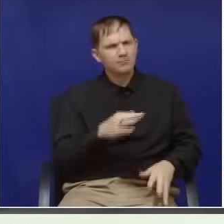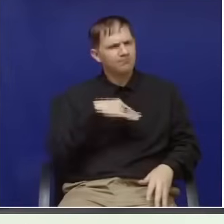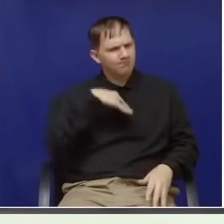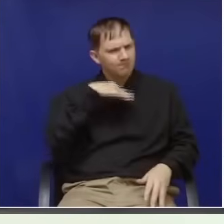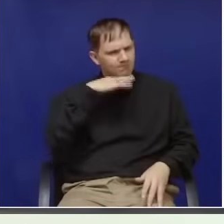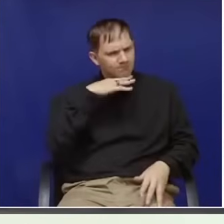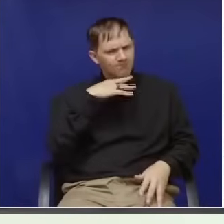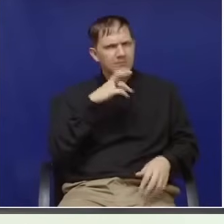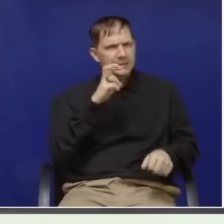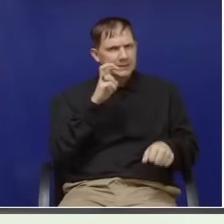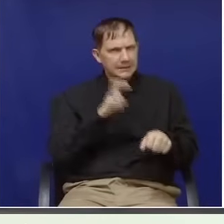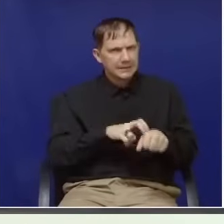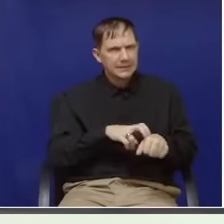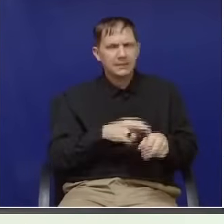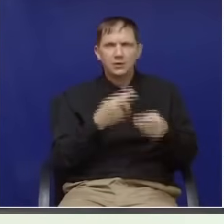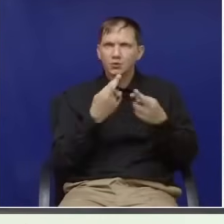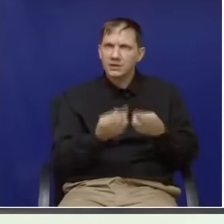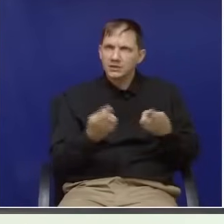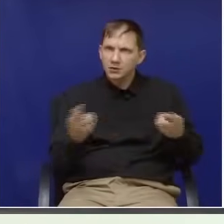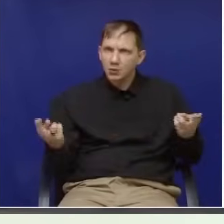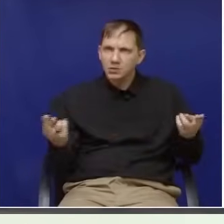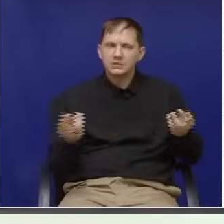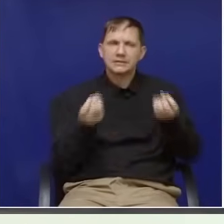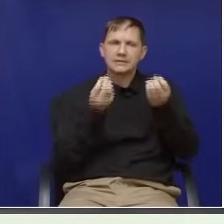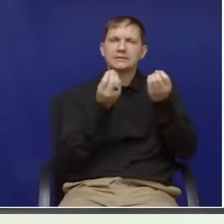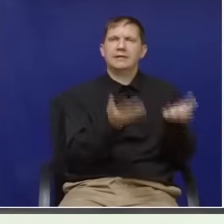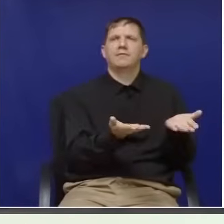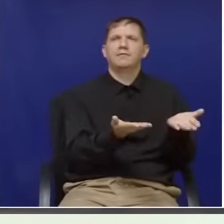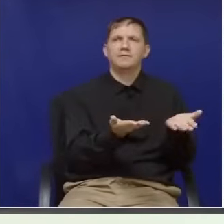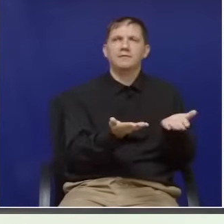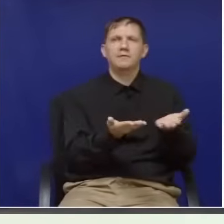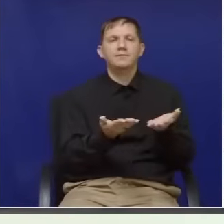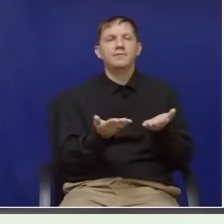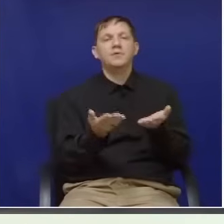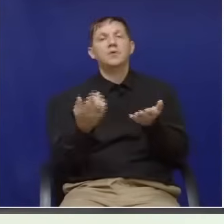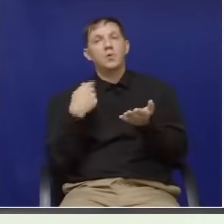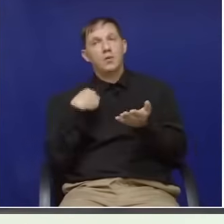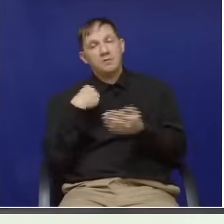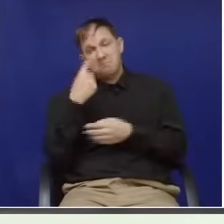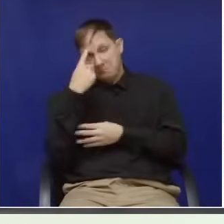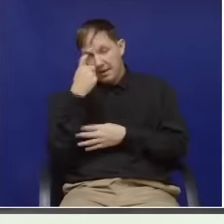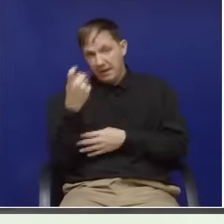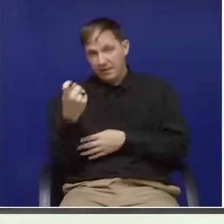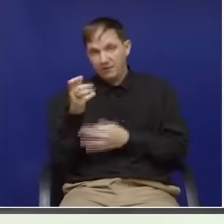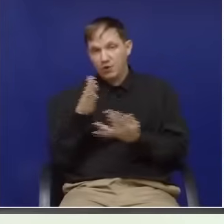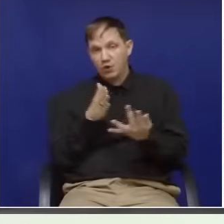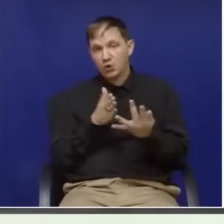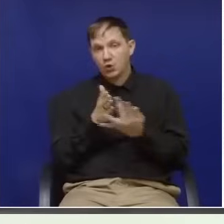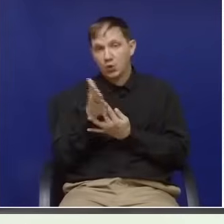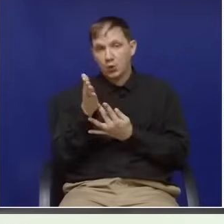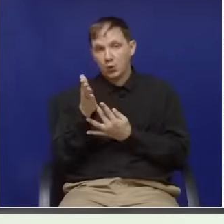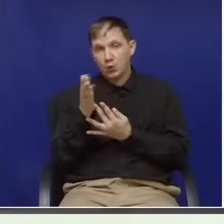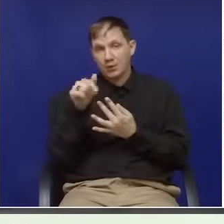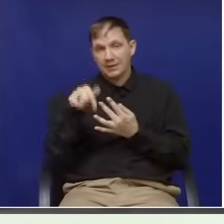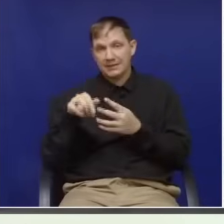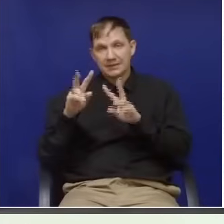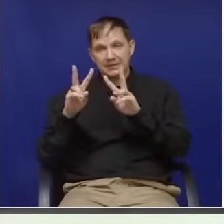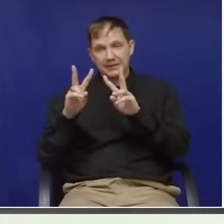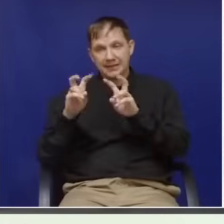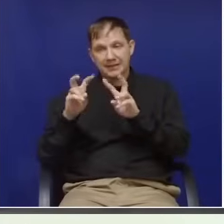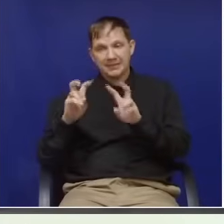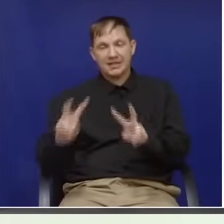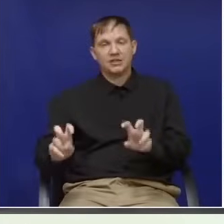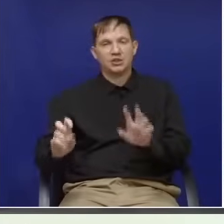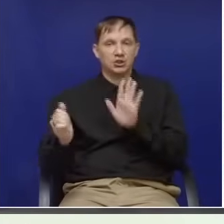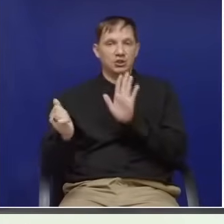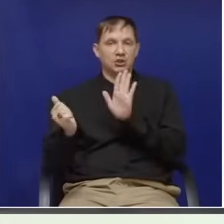necessary resources and support within management. We are convinced that through this reset agenda, we'll be able